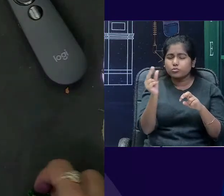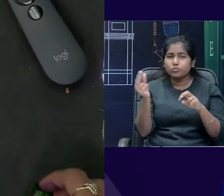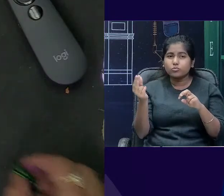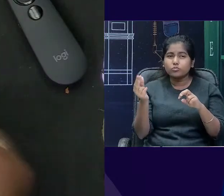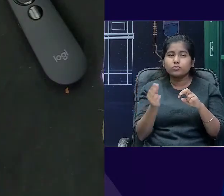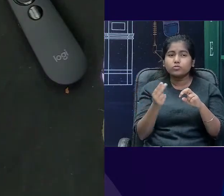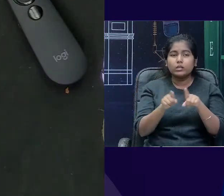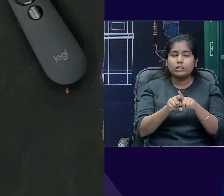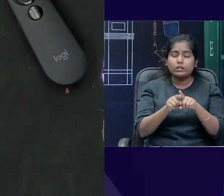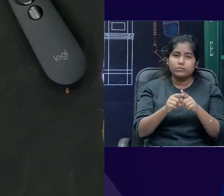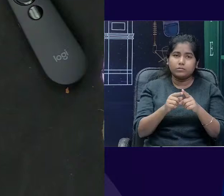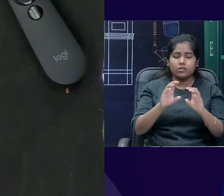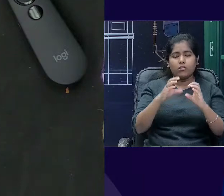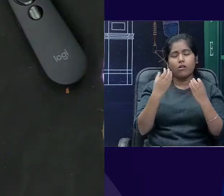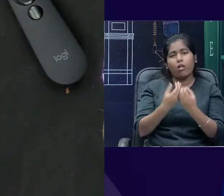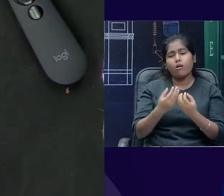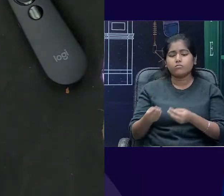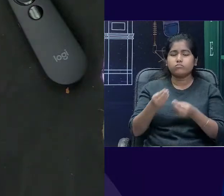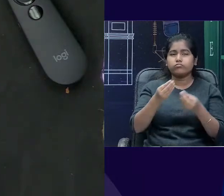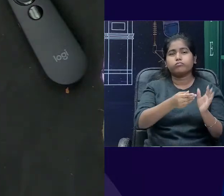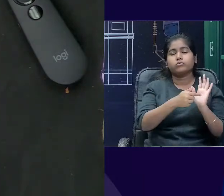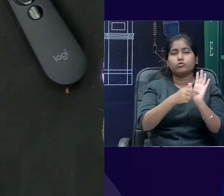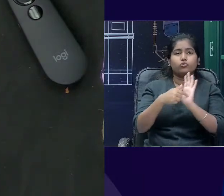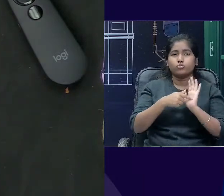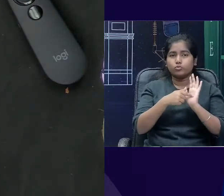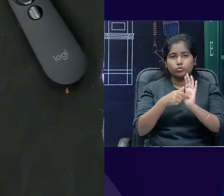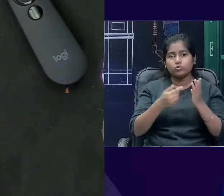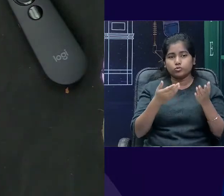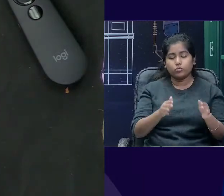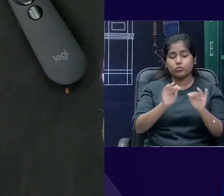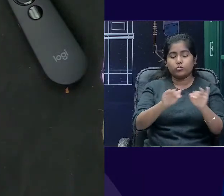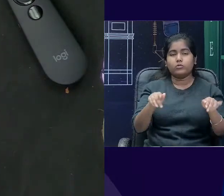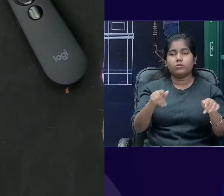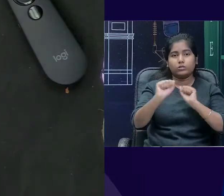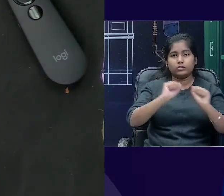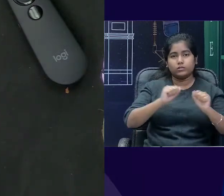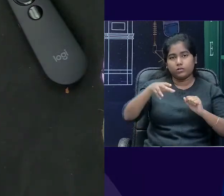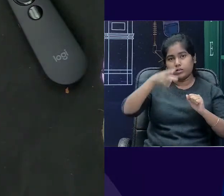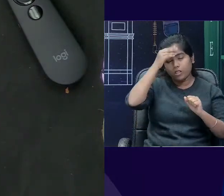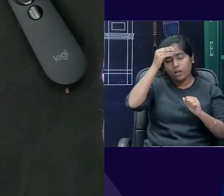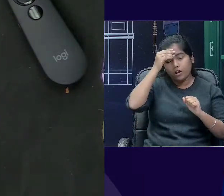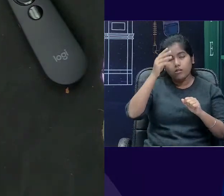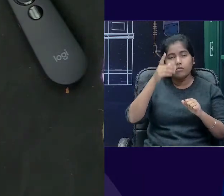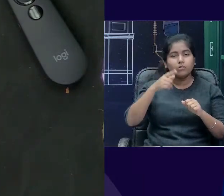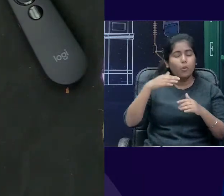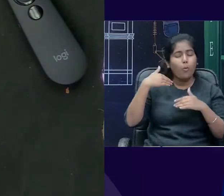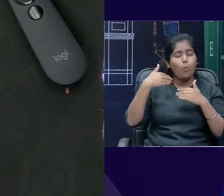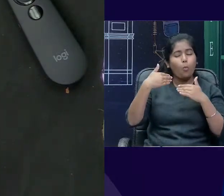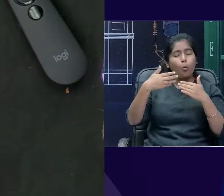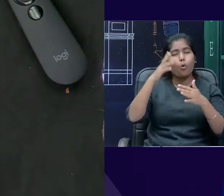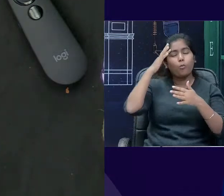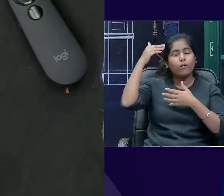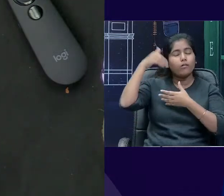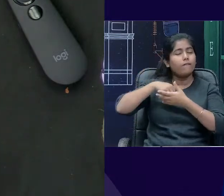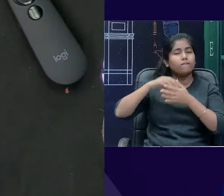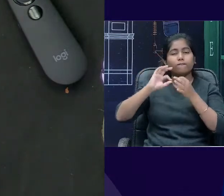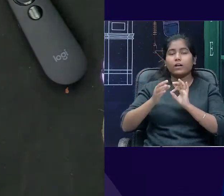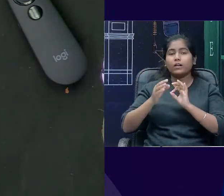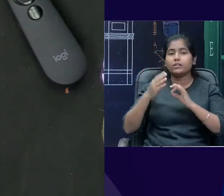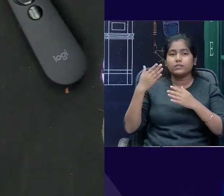our classrooms so that their learning of our students can be long lasting. So these are